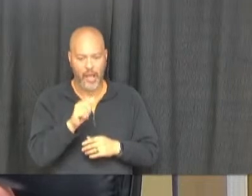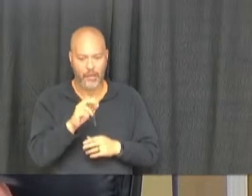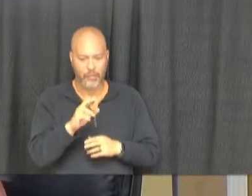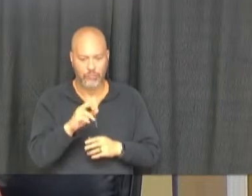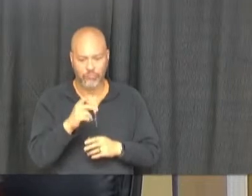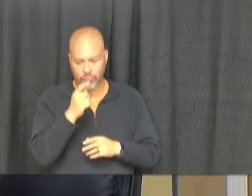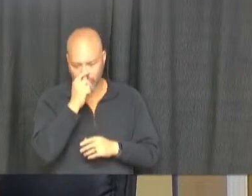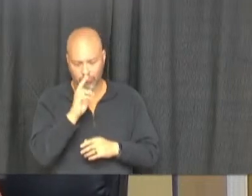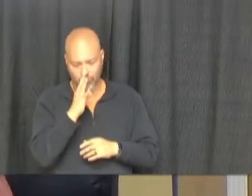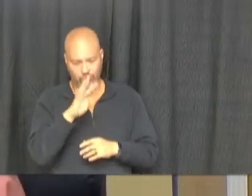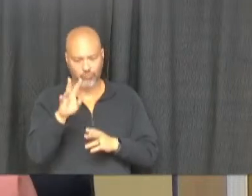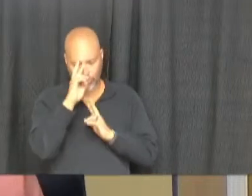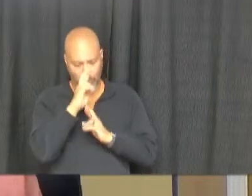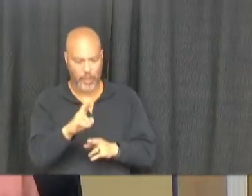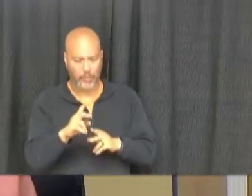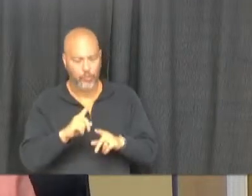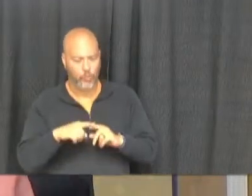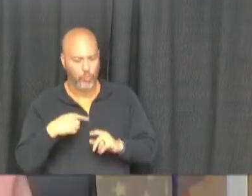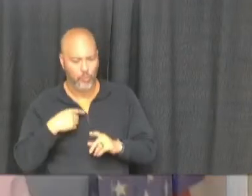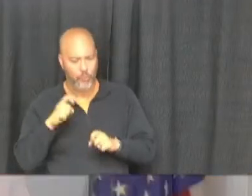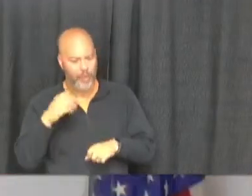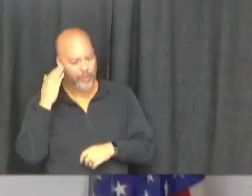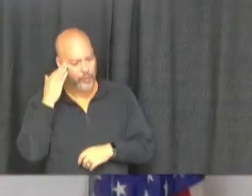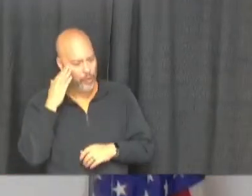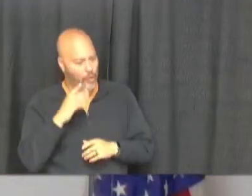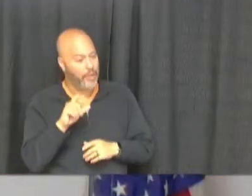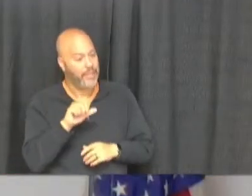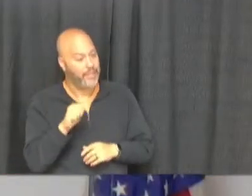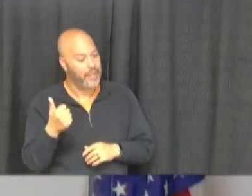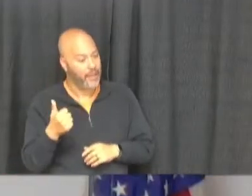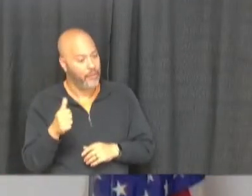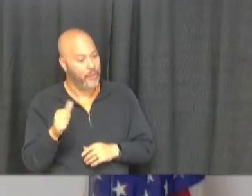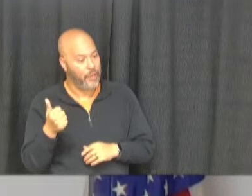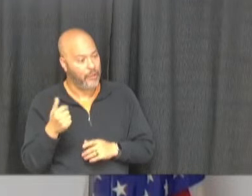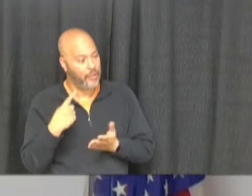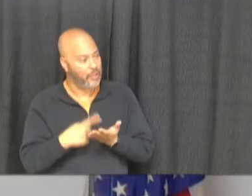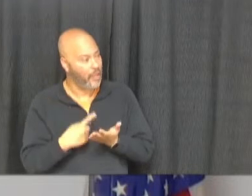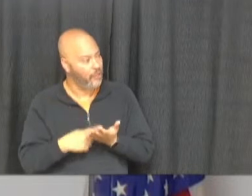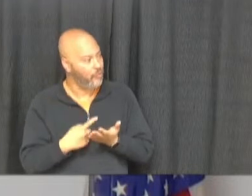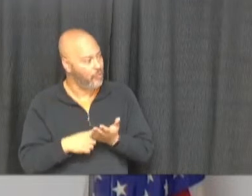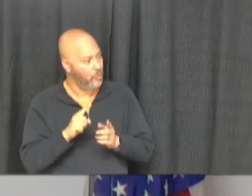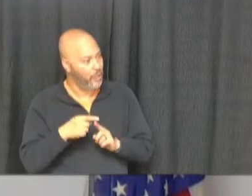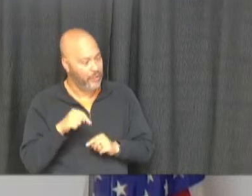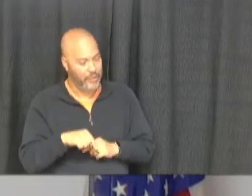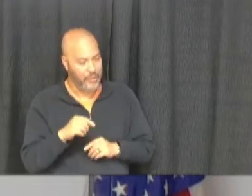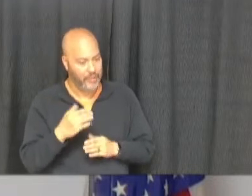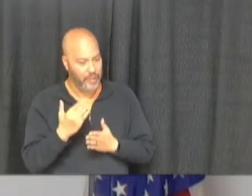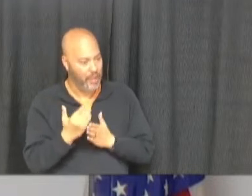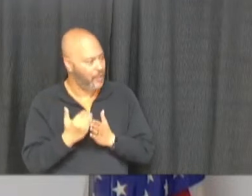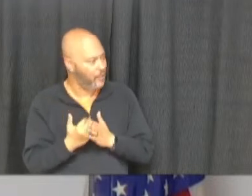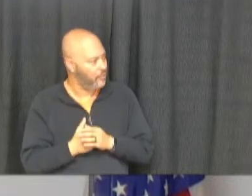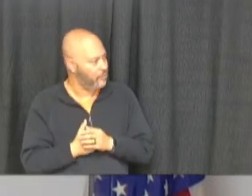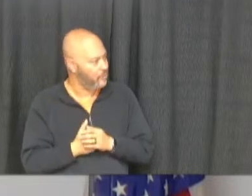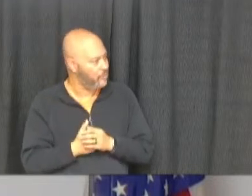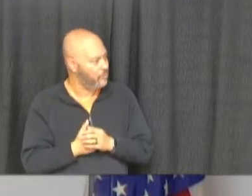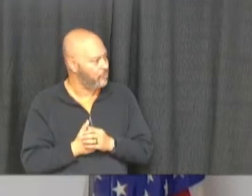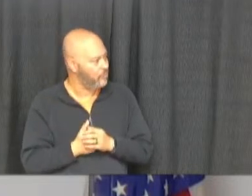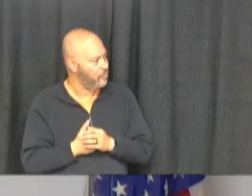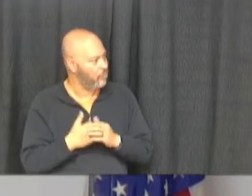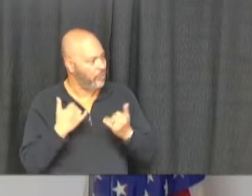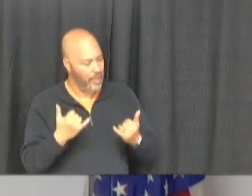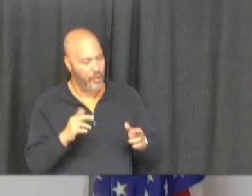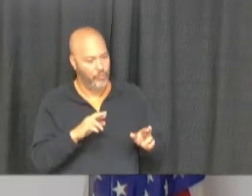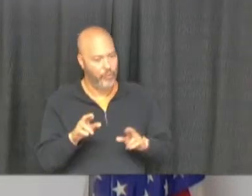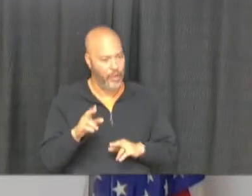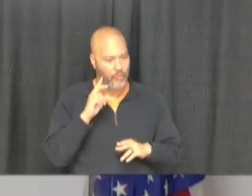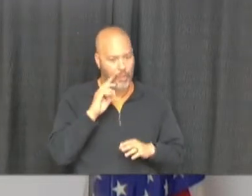that we're going to ask questions. Thank you, Mayor. Thank you. Any other discussion regarding this item? Seeing none, we're now ready